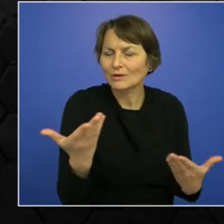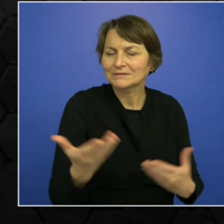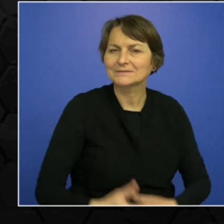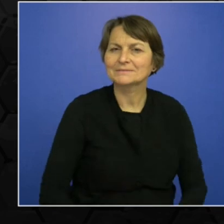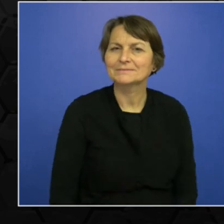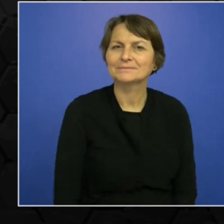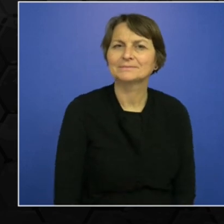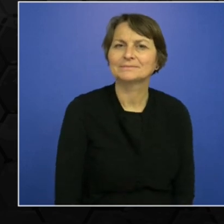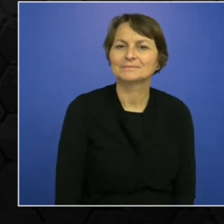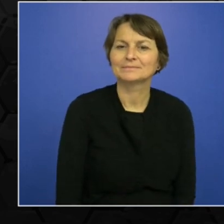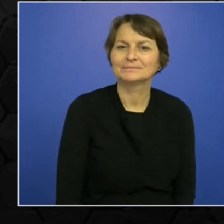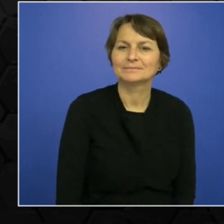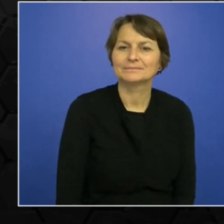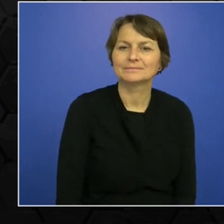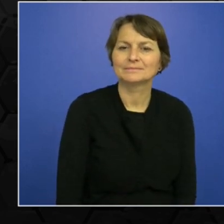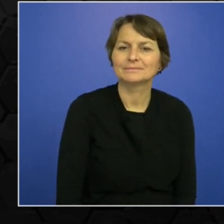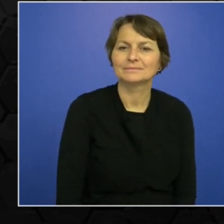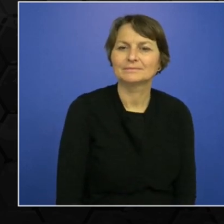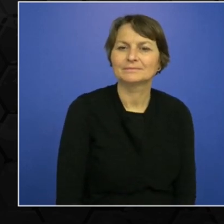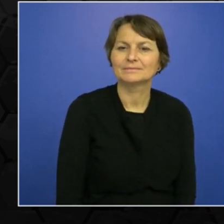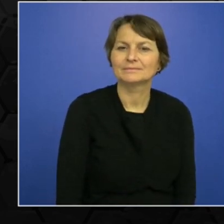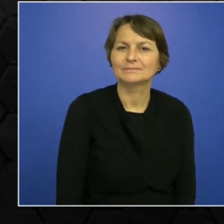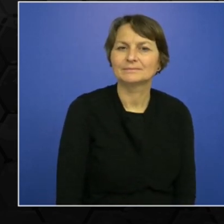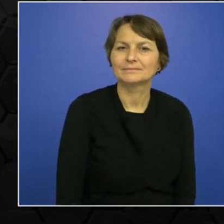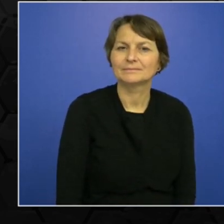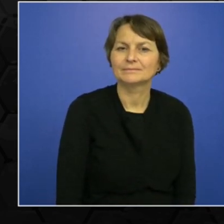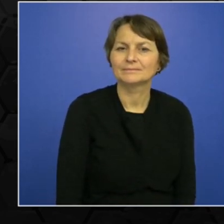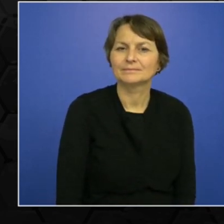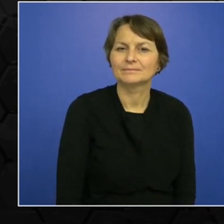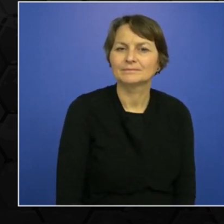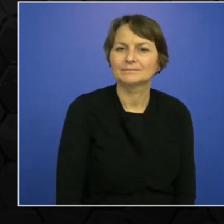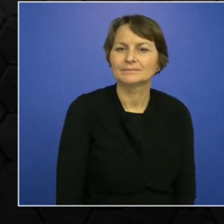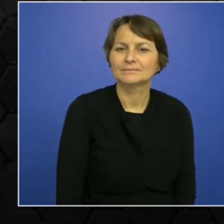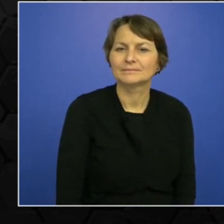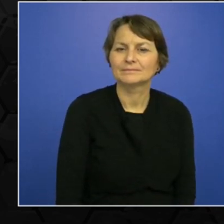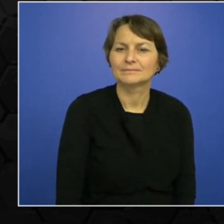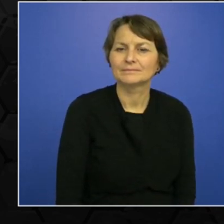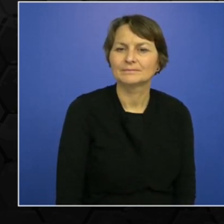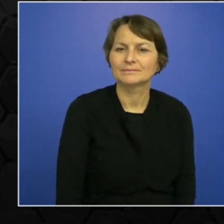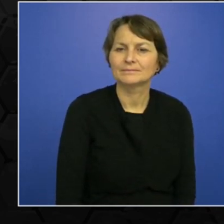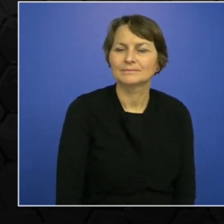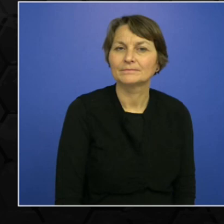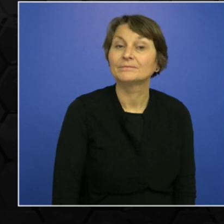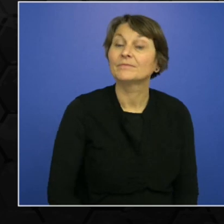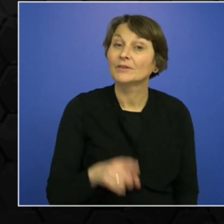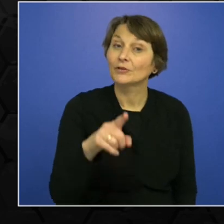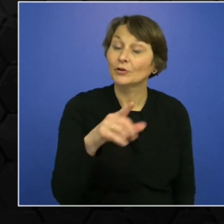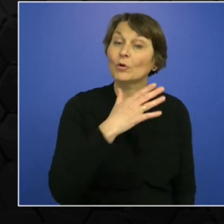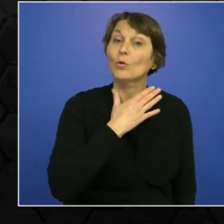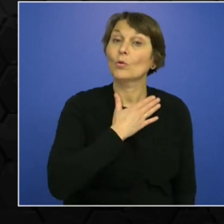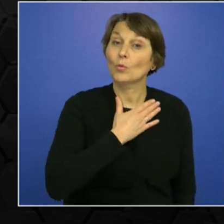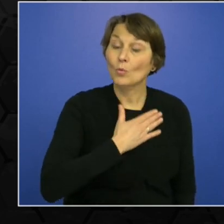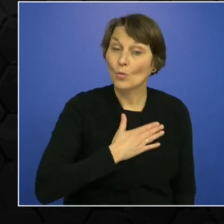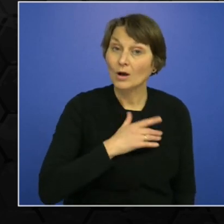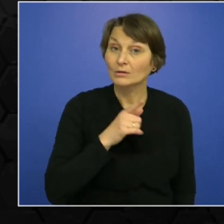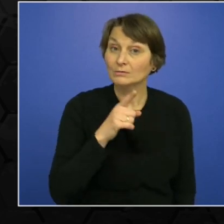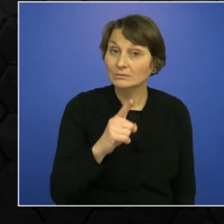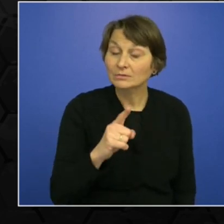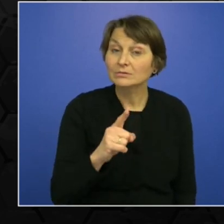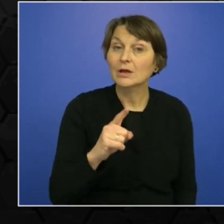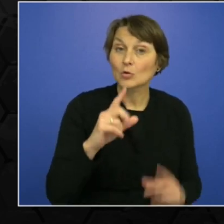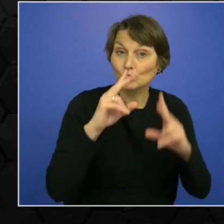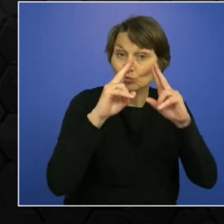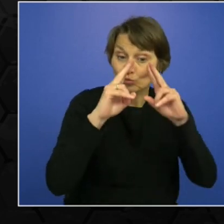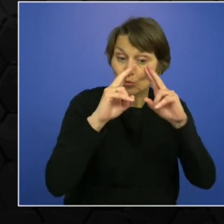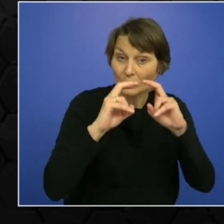Okay, maybe I should go first and Colin can get into fun. If you are looking to go into a research project in